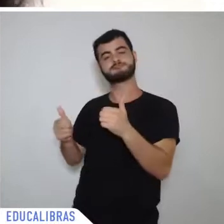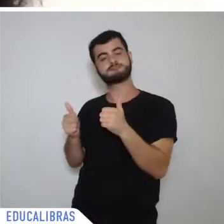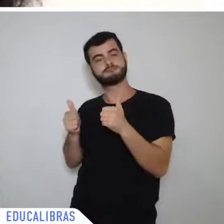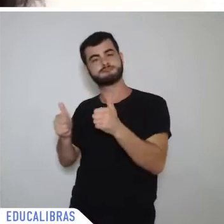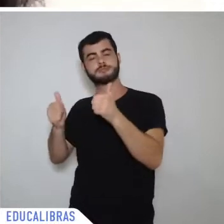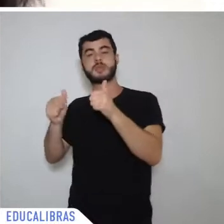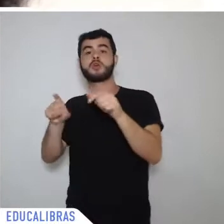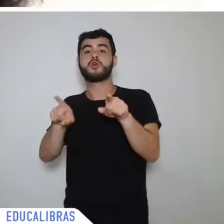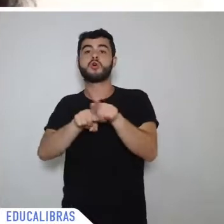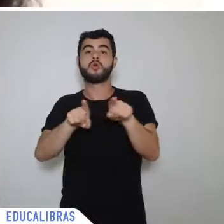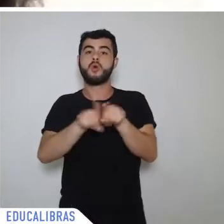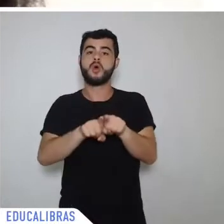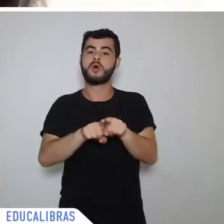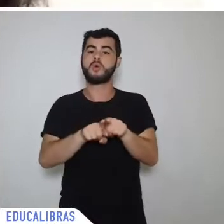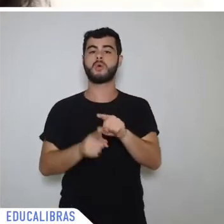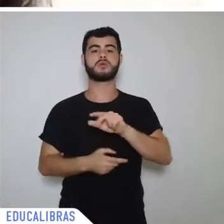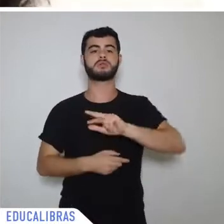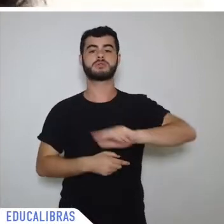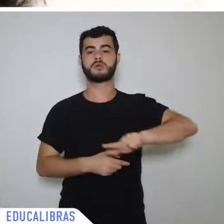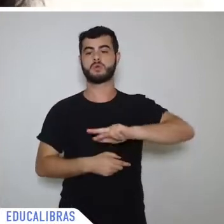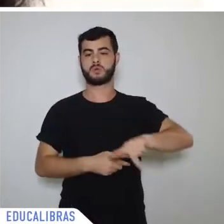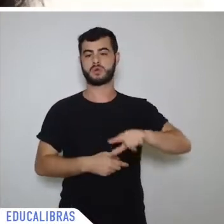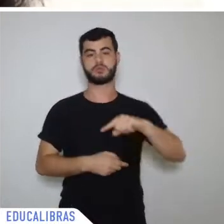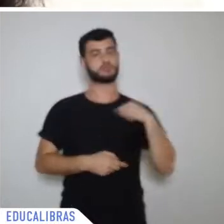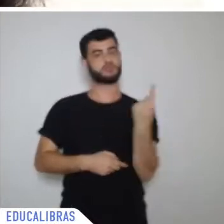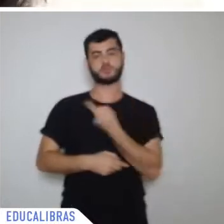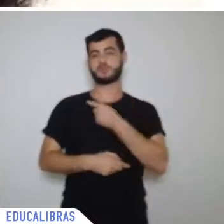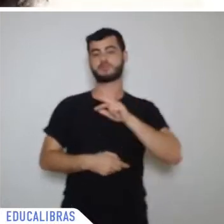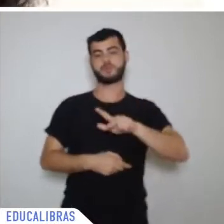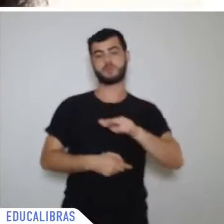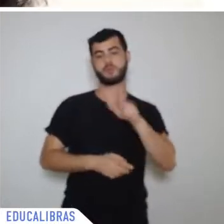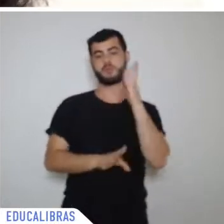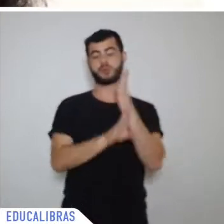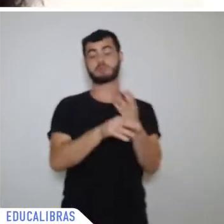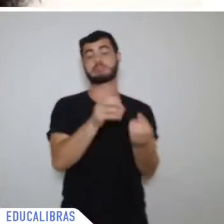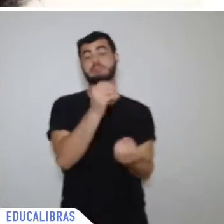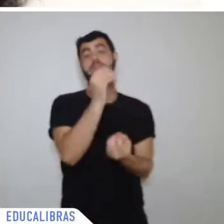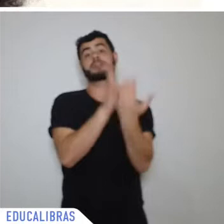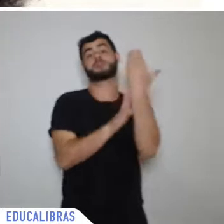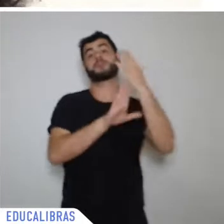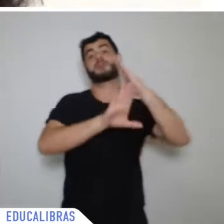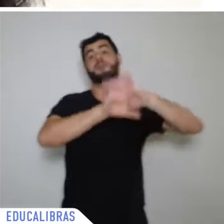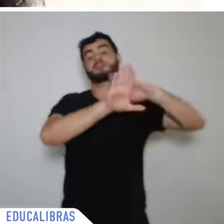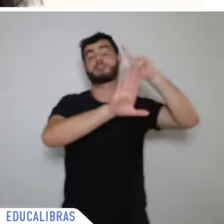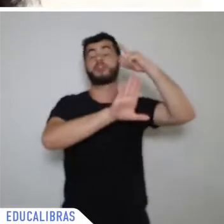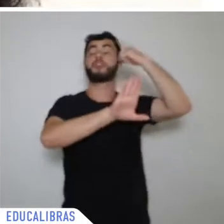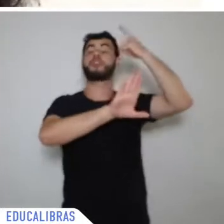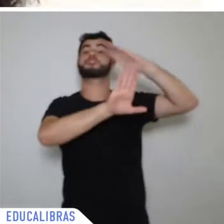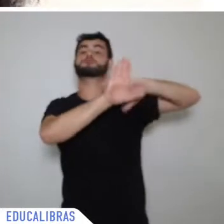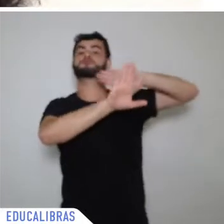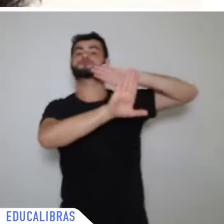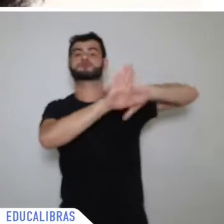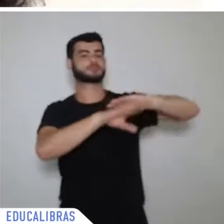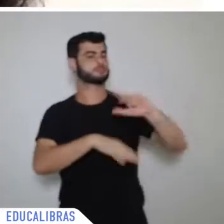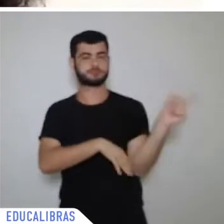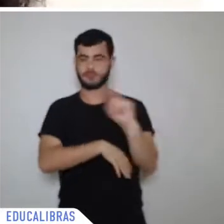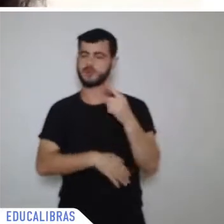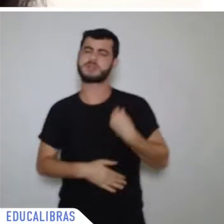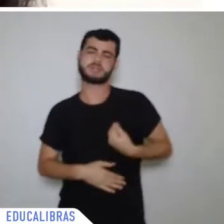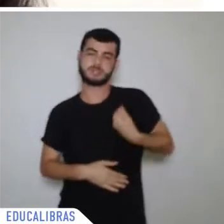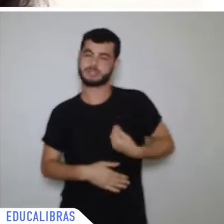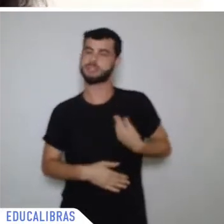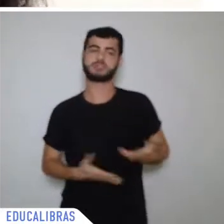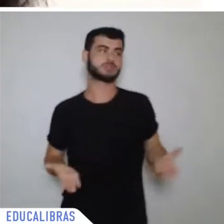to be celebrated, and this is not, and we are not, result of an ideology. We do exist,